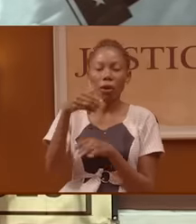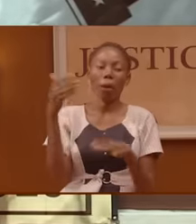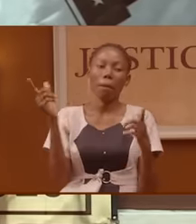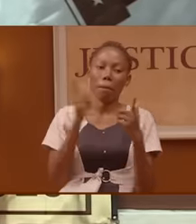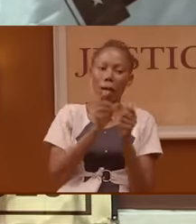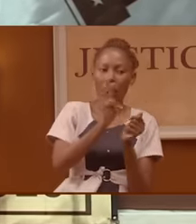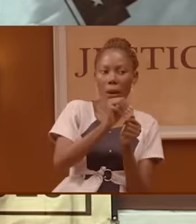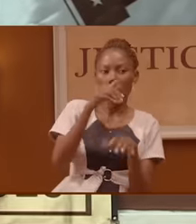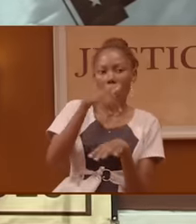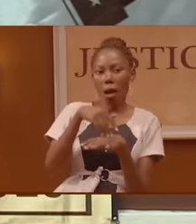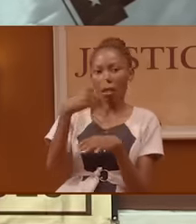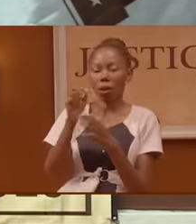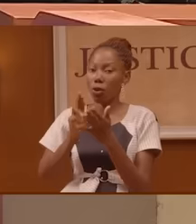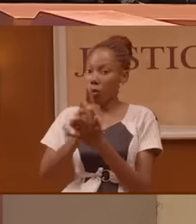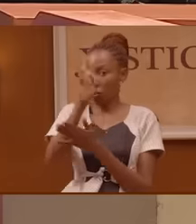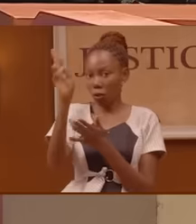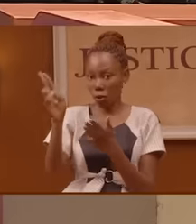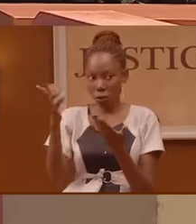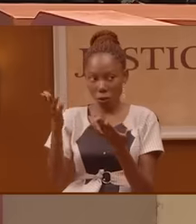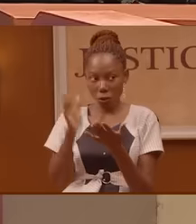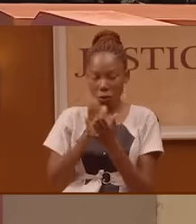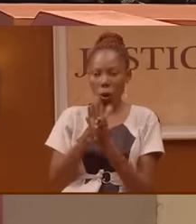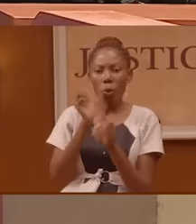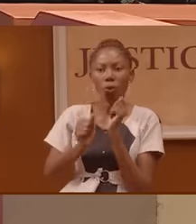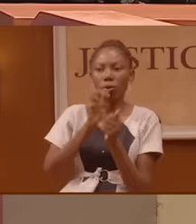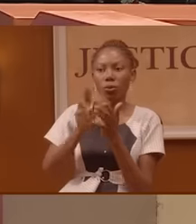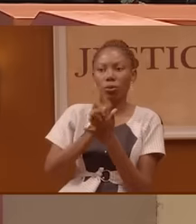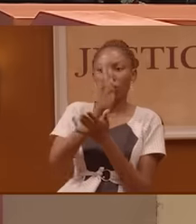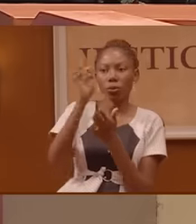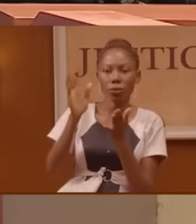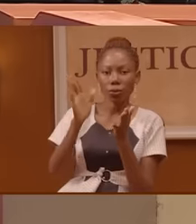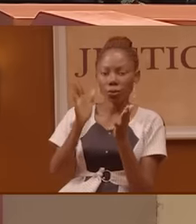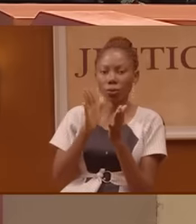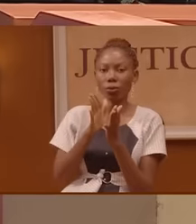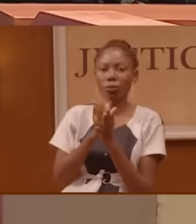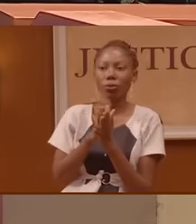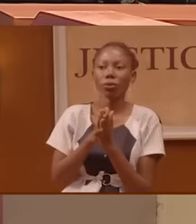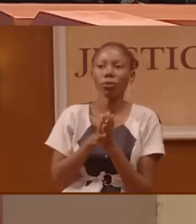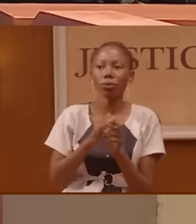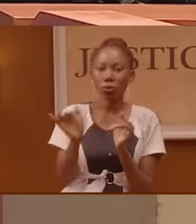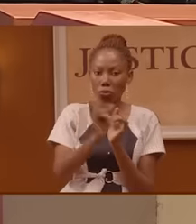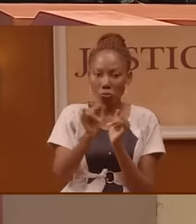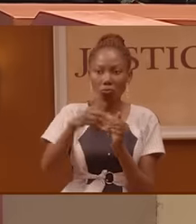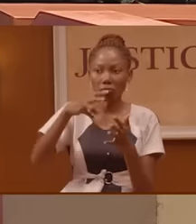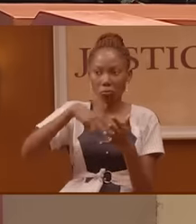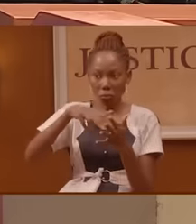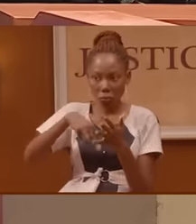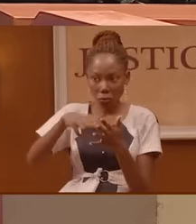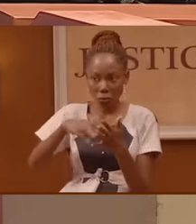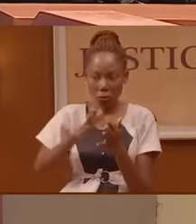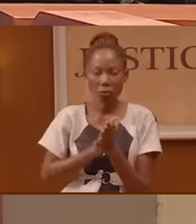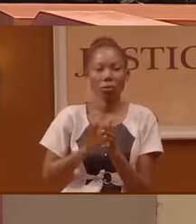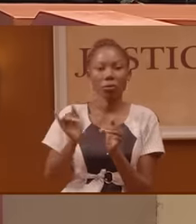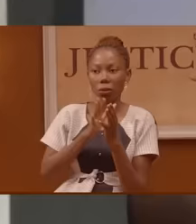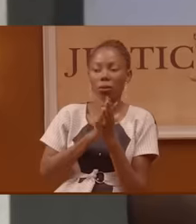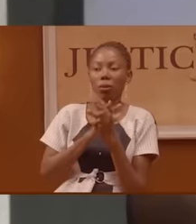university. So, which university? Olabisi Onabanjo University. Okay. We were studying the same course. He was just a year ahead of